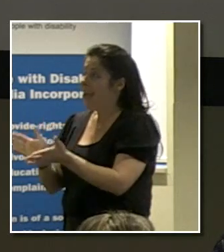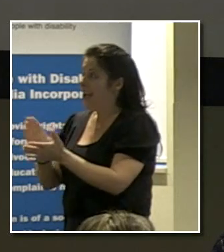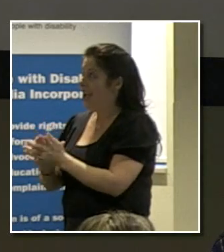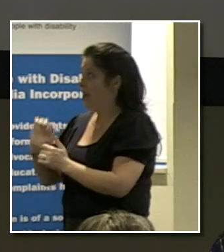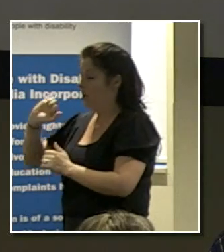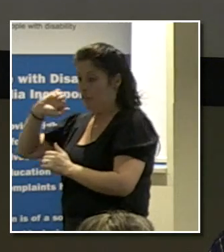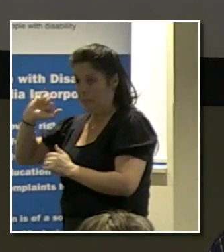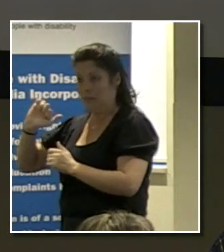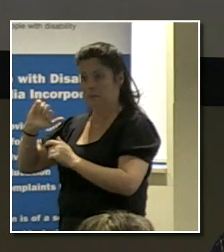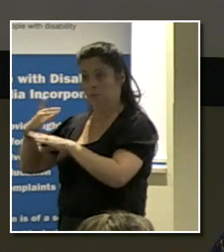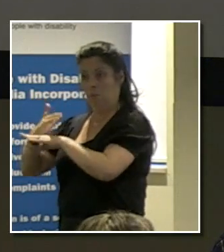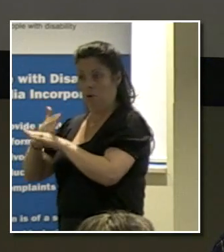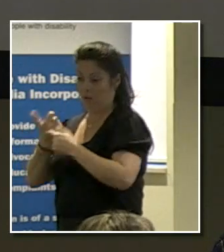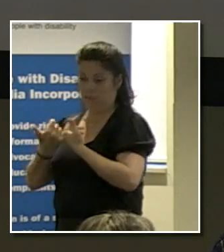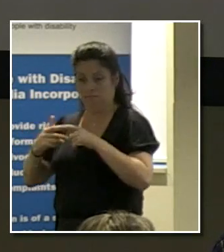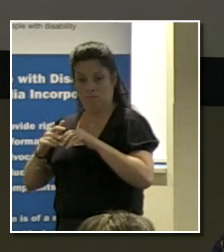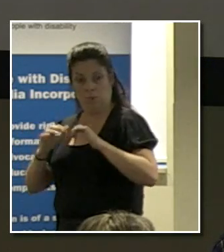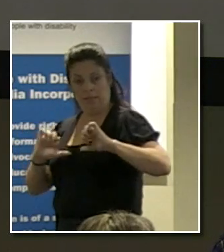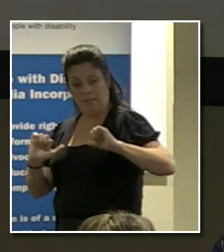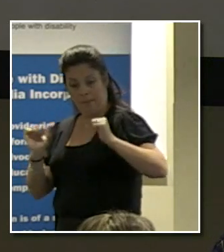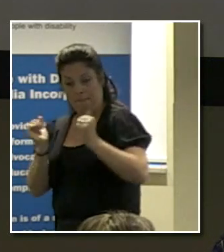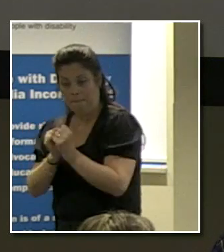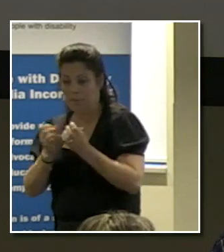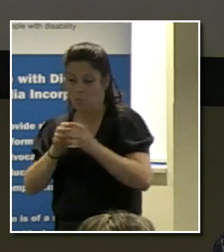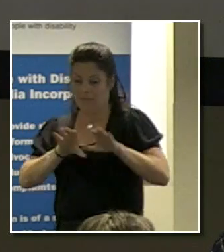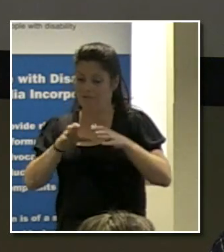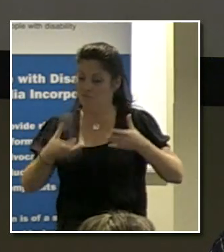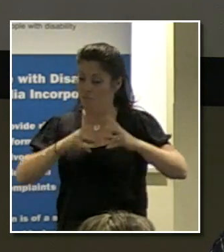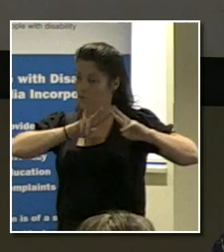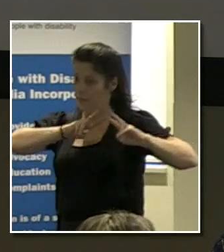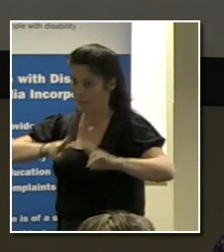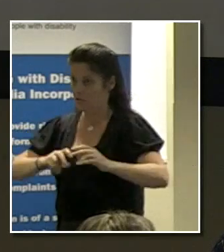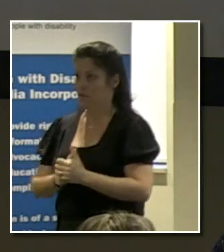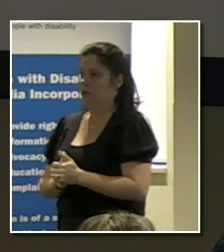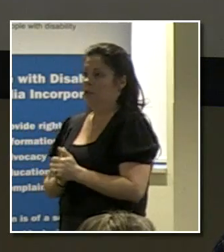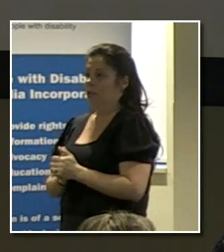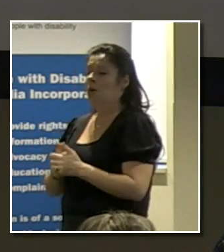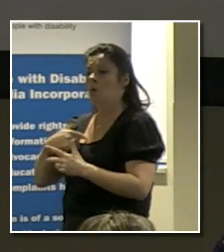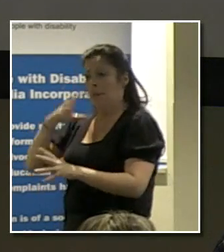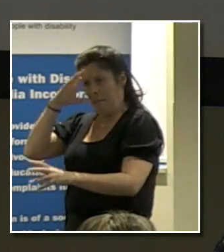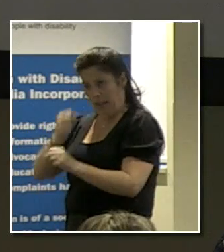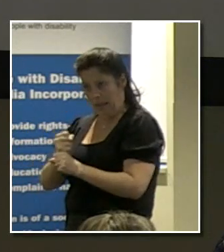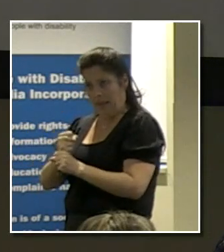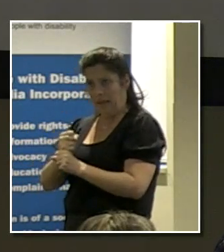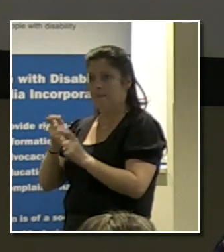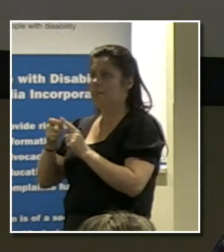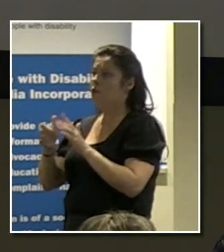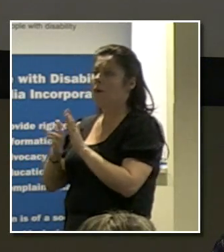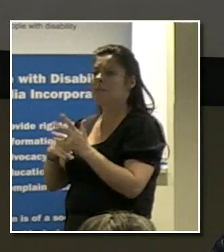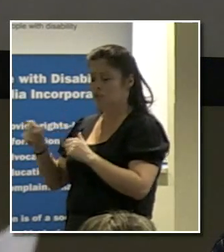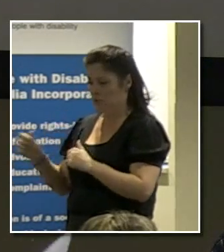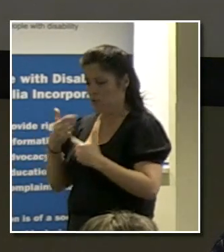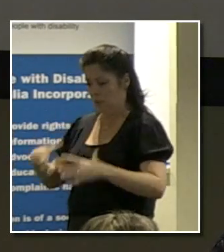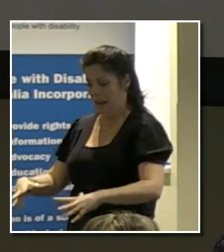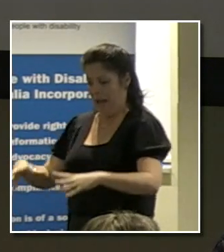into institutional responses to child sexual abuse. Malcolm Turnbull should adopt that too it is time for action